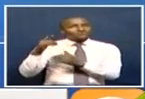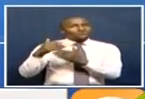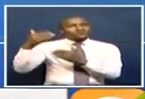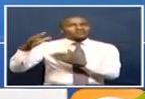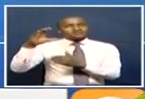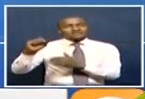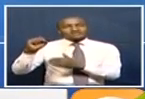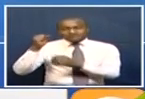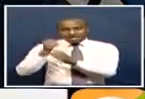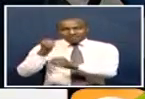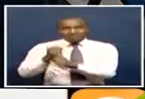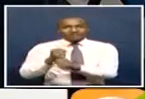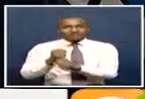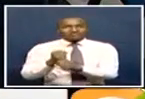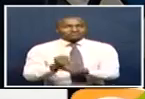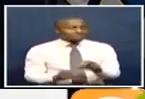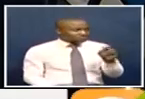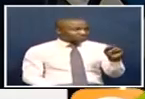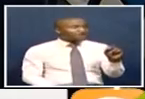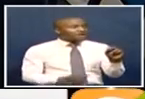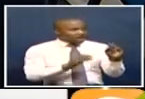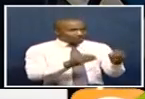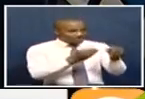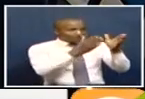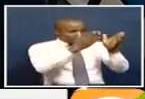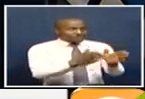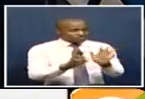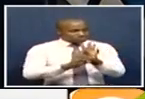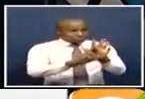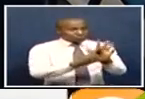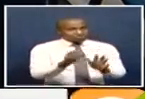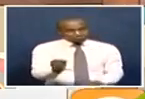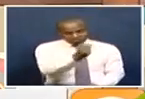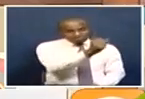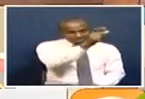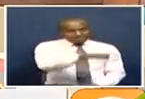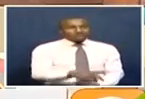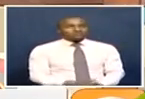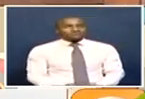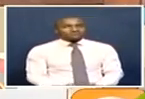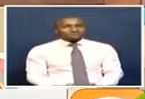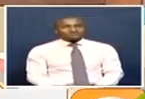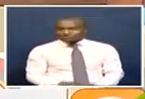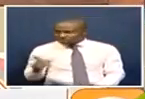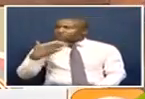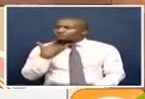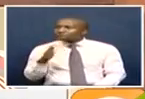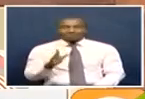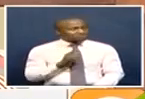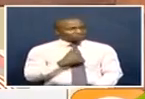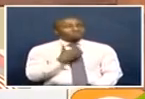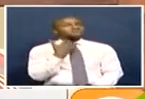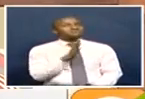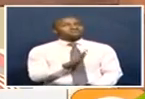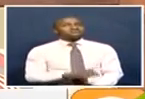cabinet secretary for labor. No, I will give them somebody. You recommend? I will recommend somebody. You don't want? I don't want.